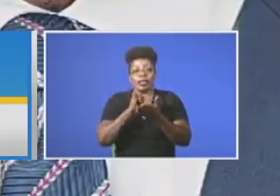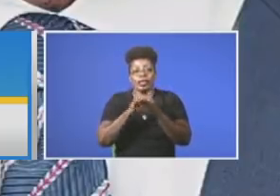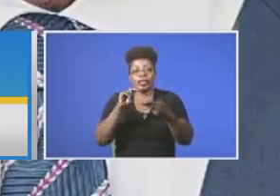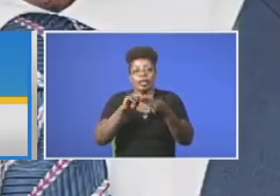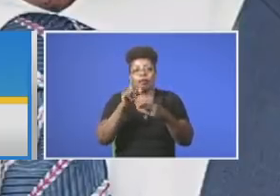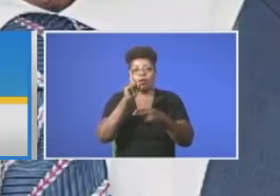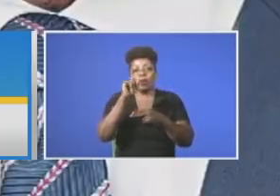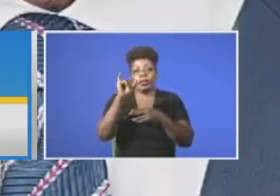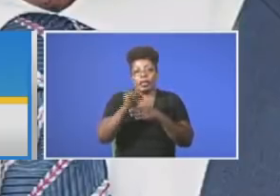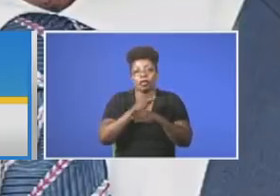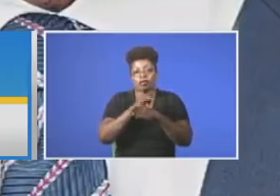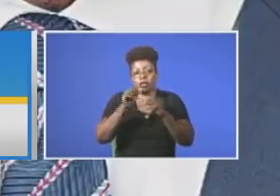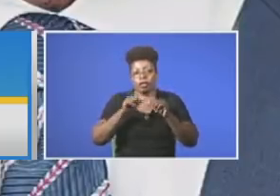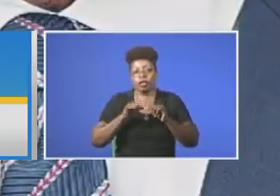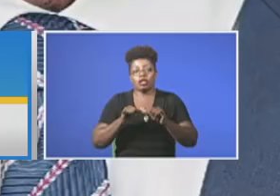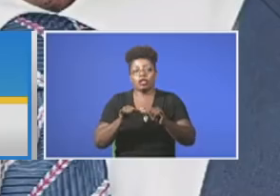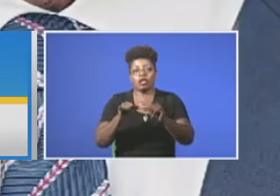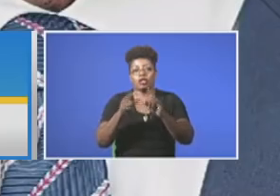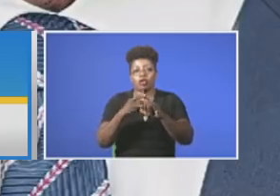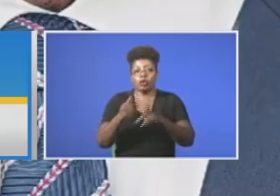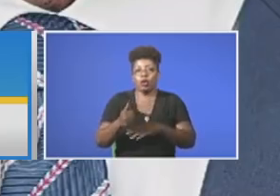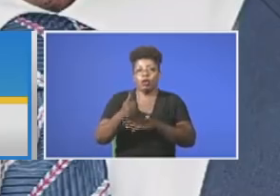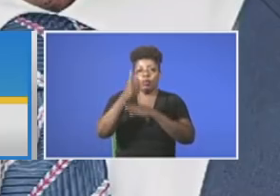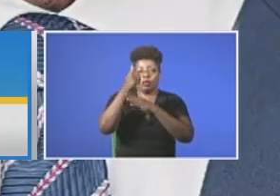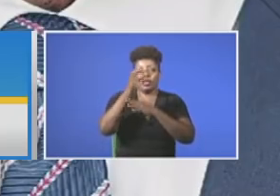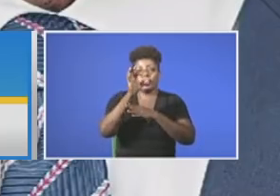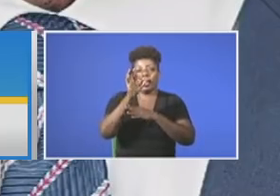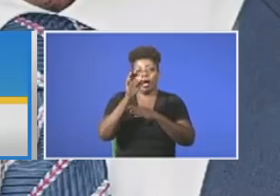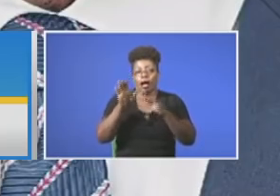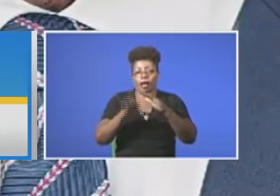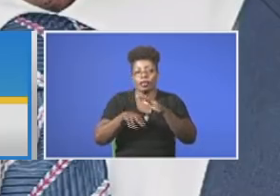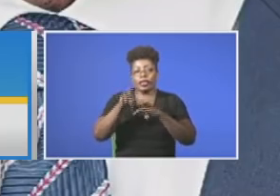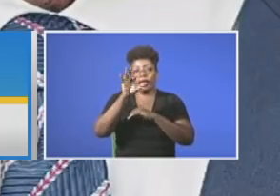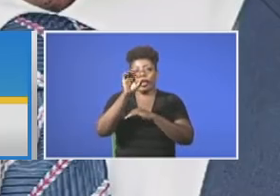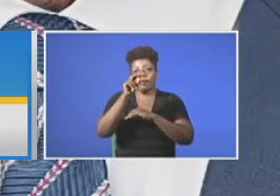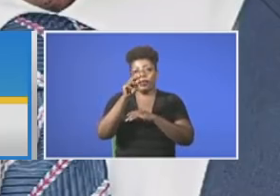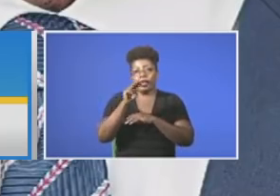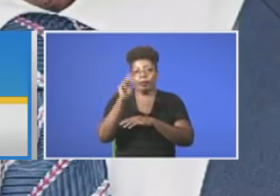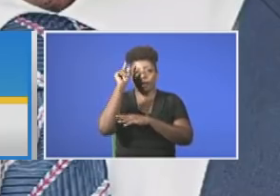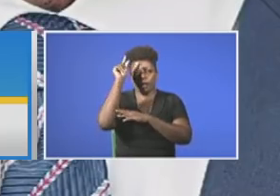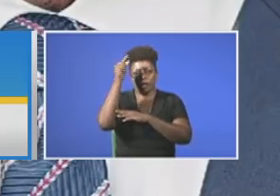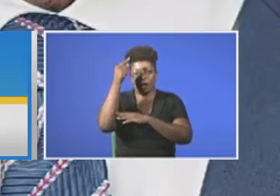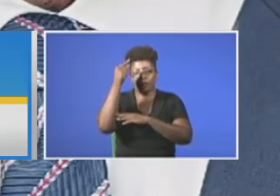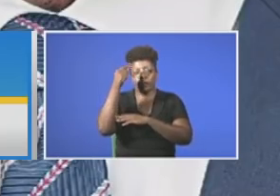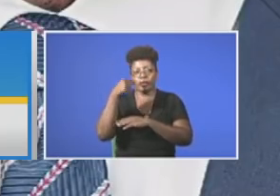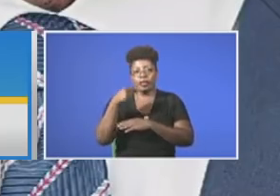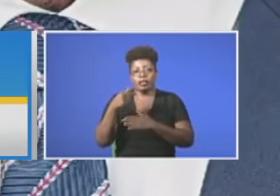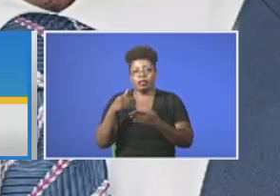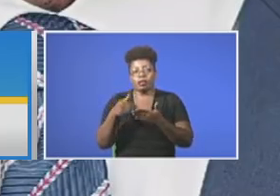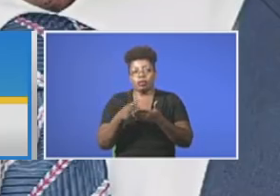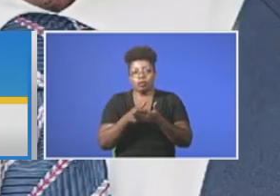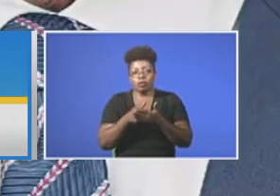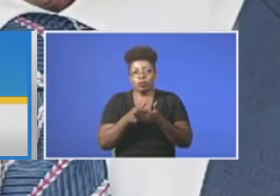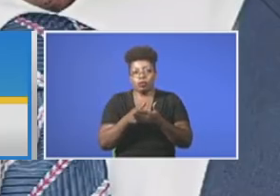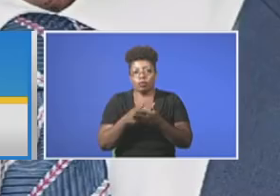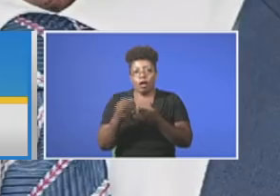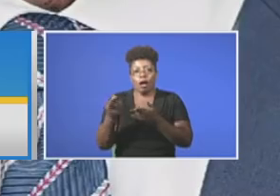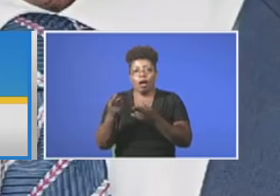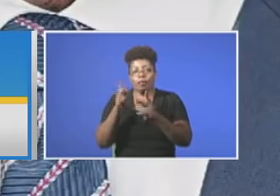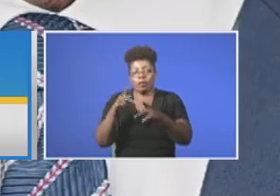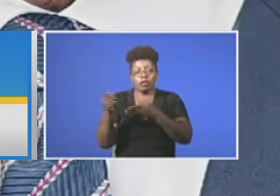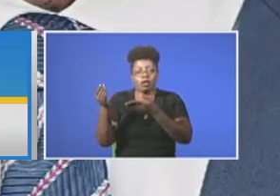#1 industry continues to skyrocket under the Free National Movement government. He cited the latest international arrival